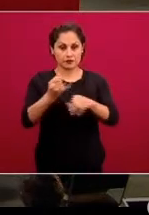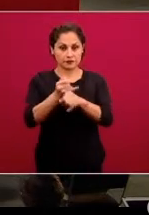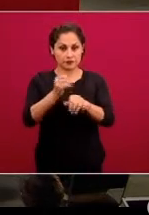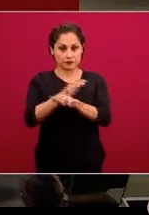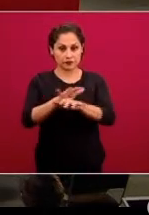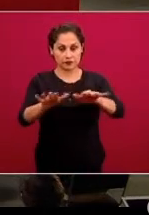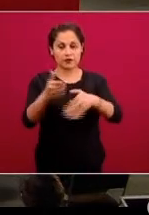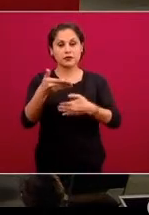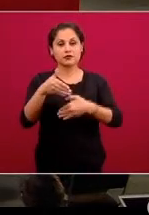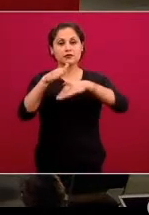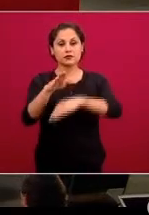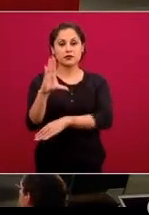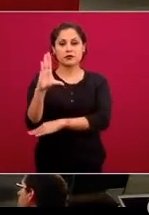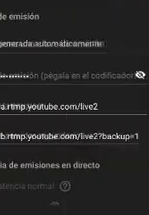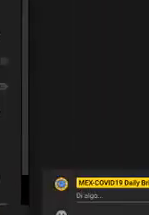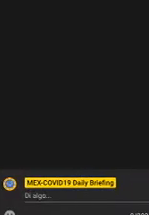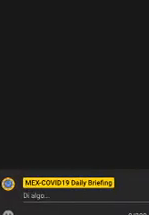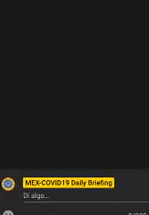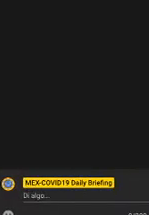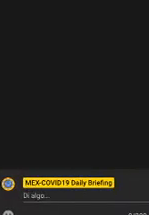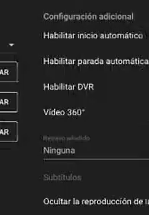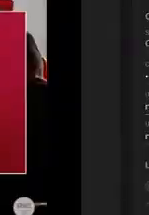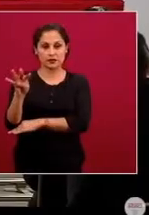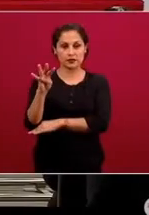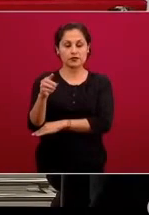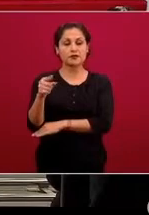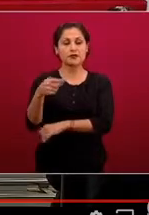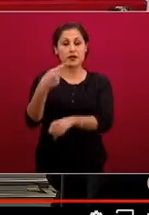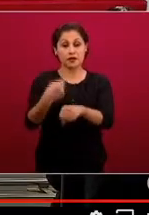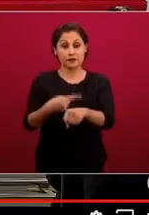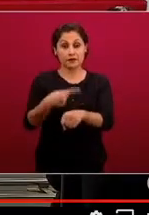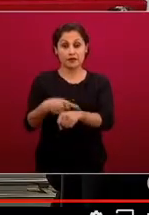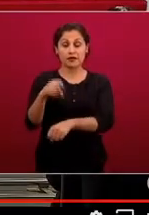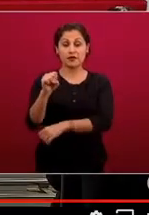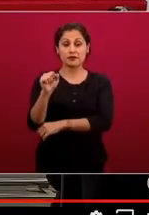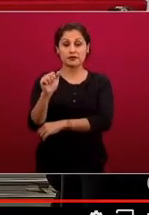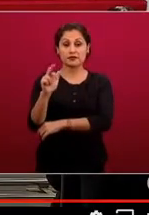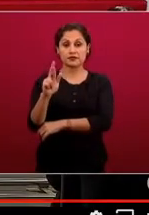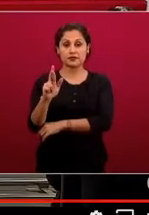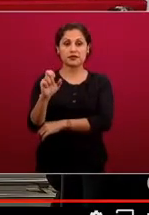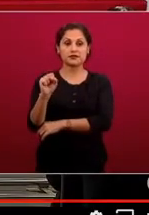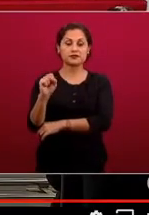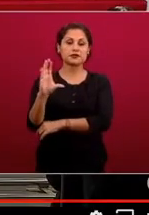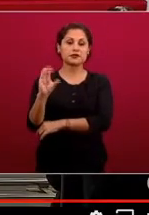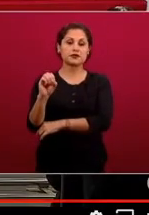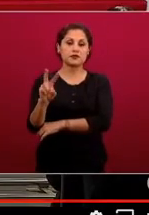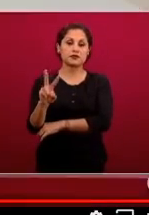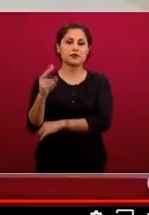by the coronavirus. We're going to focus on two parts.